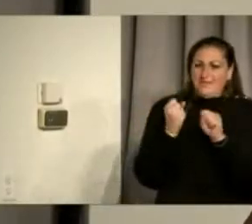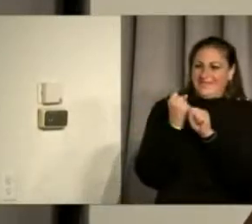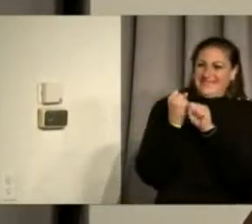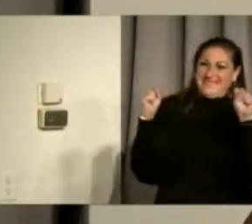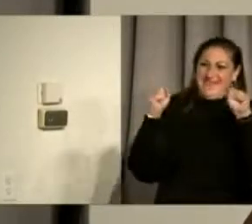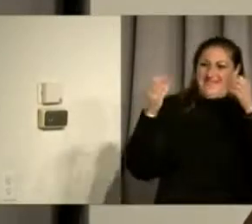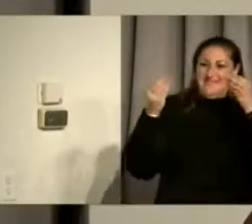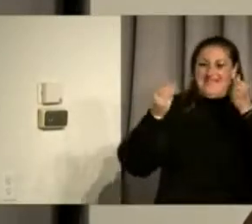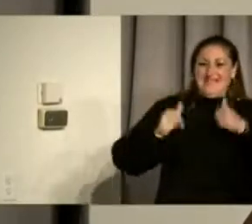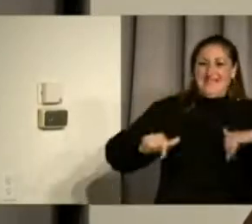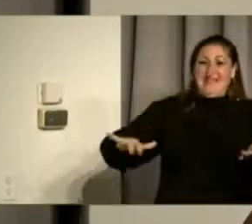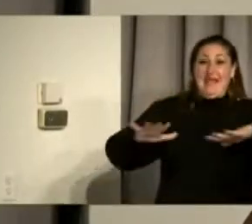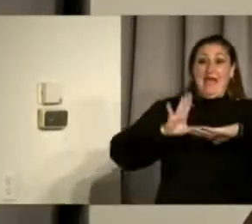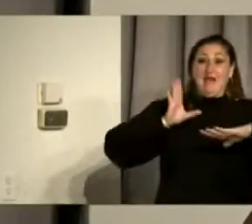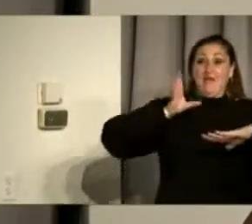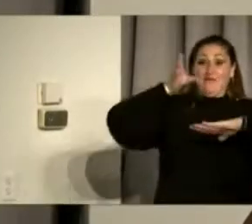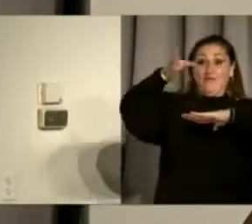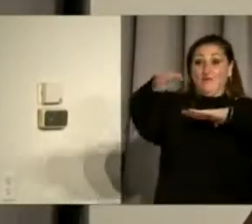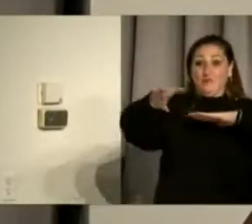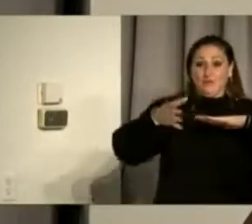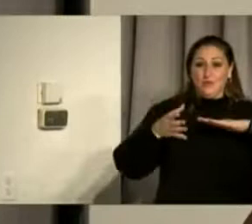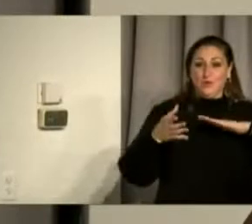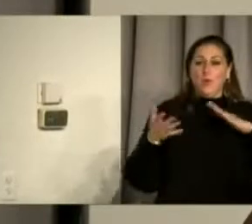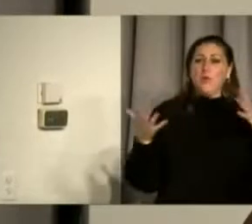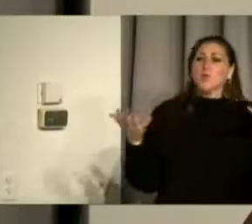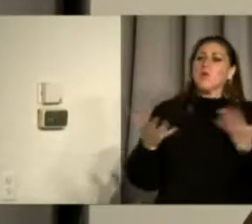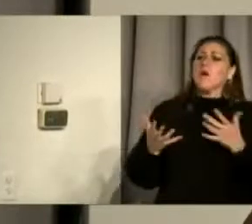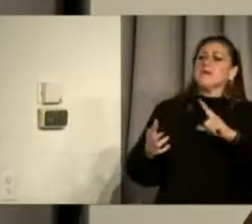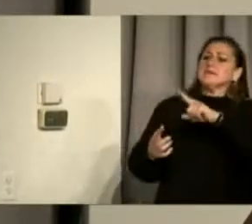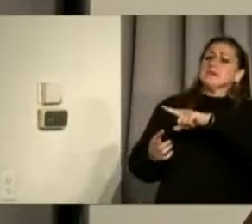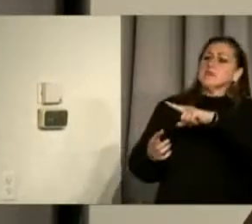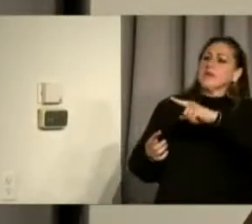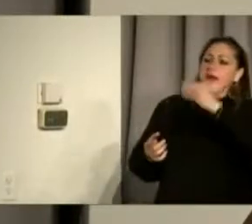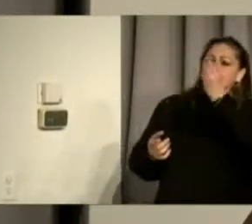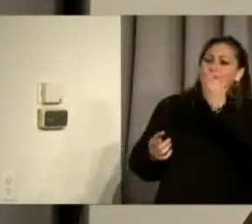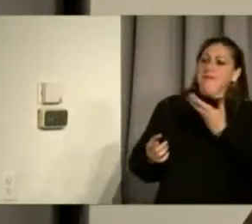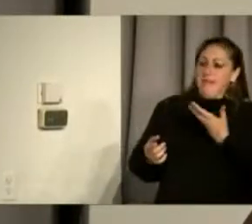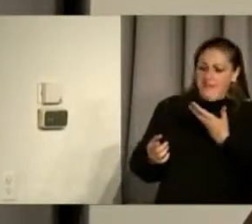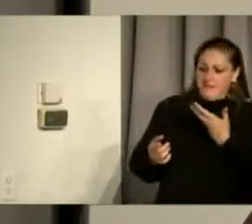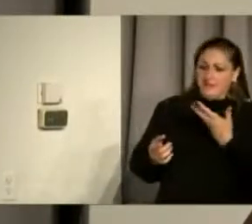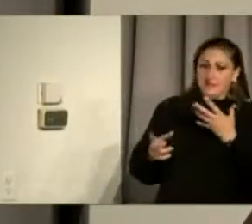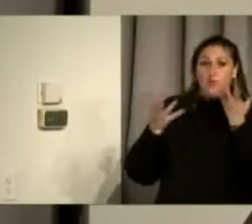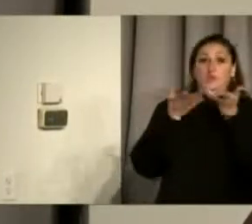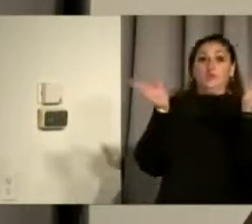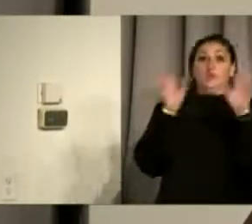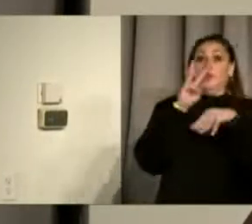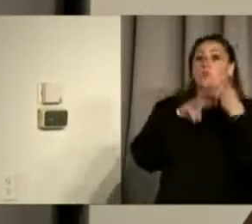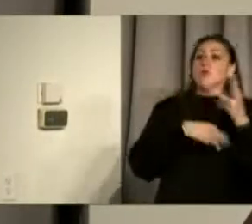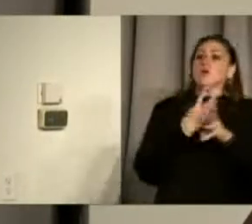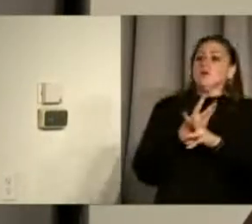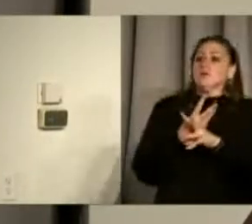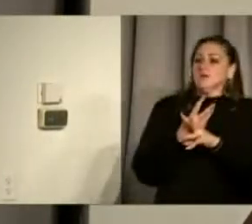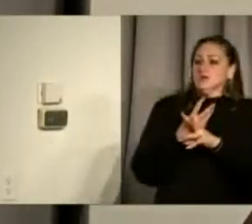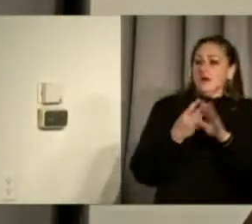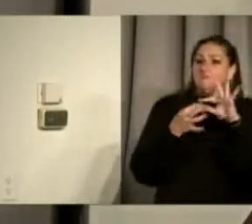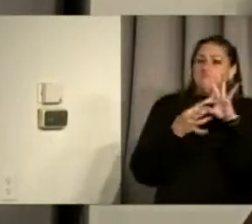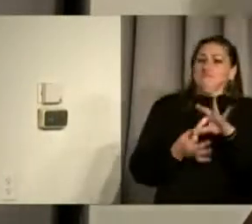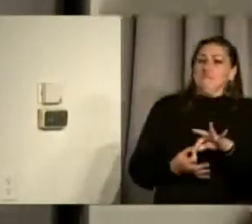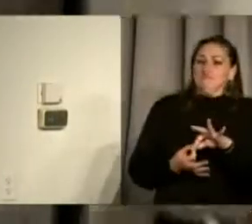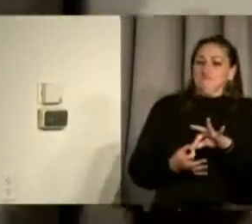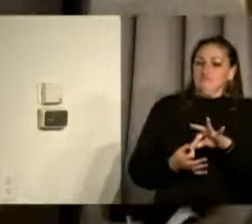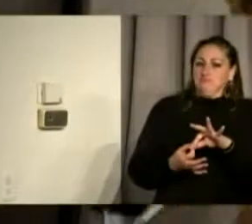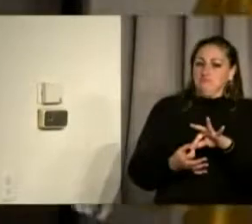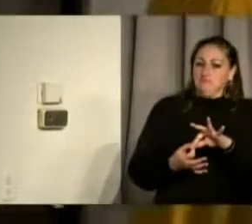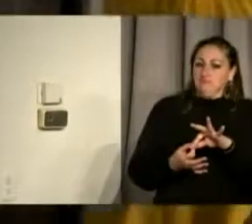this planet and our future. What is it that you can tell us to the world and at this international